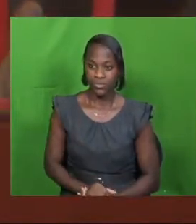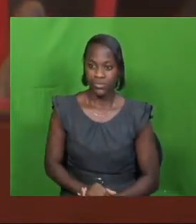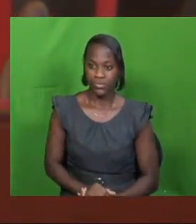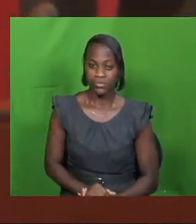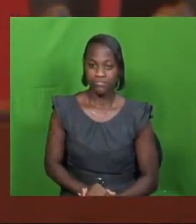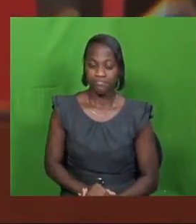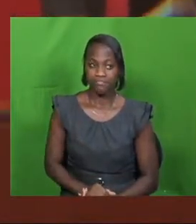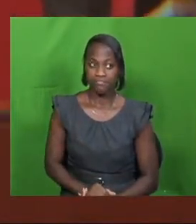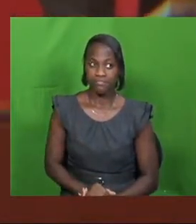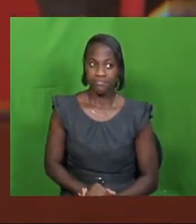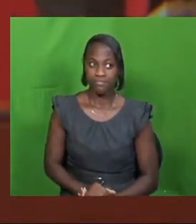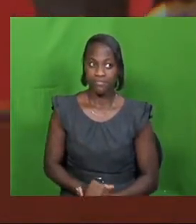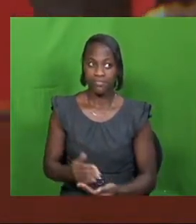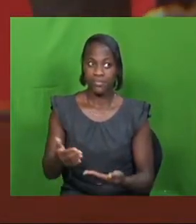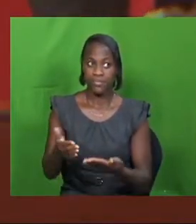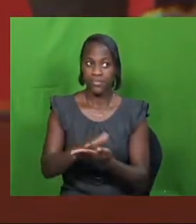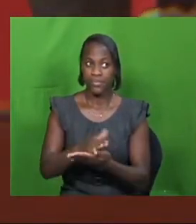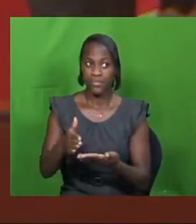Page 1.